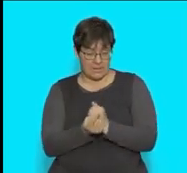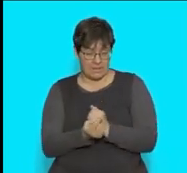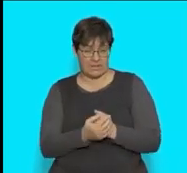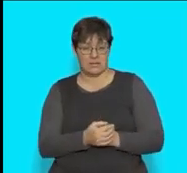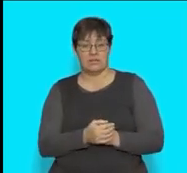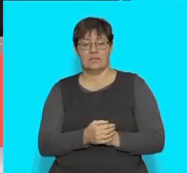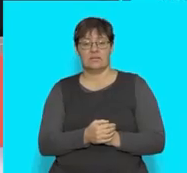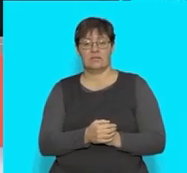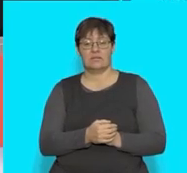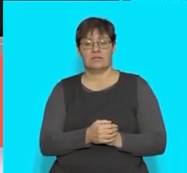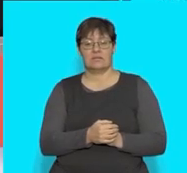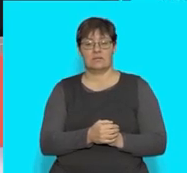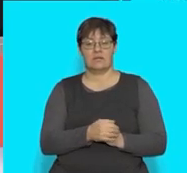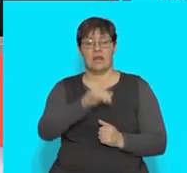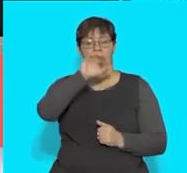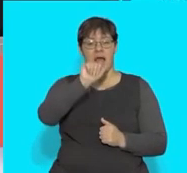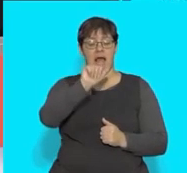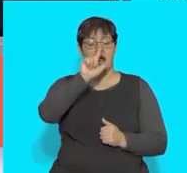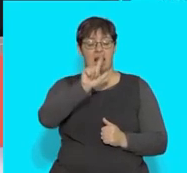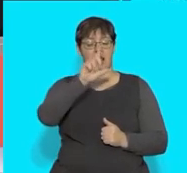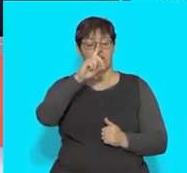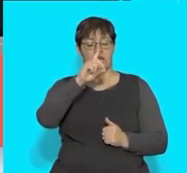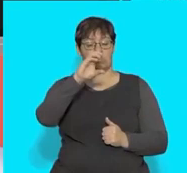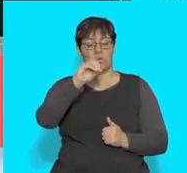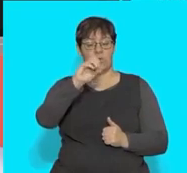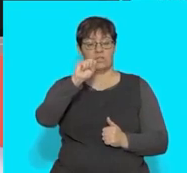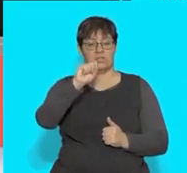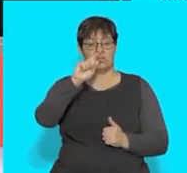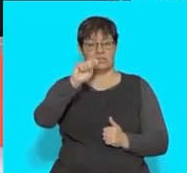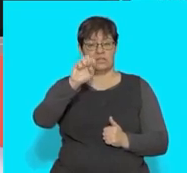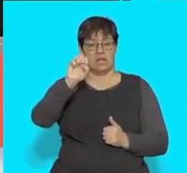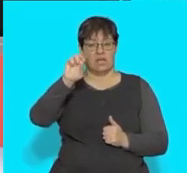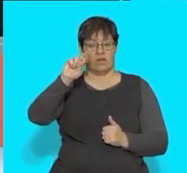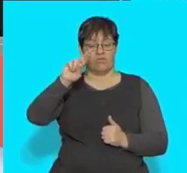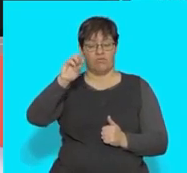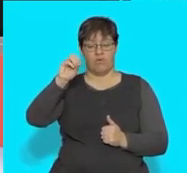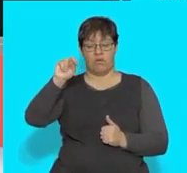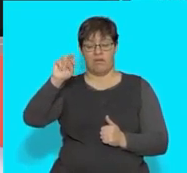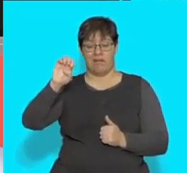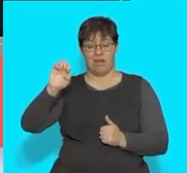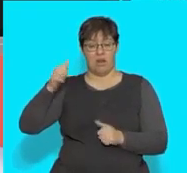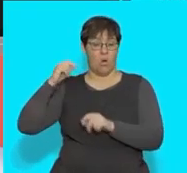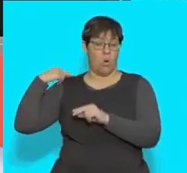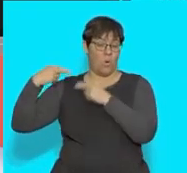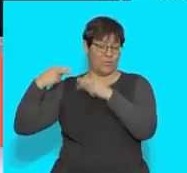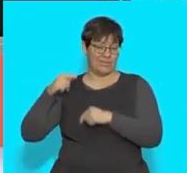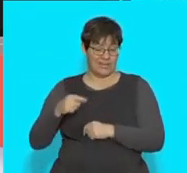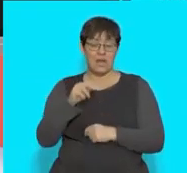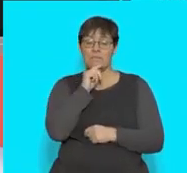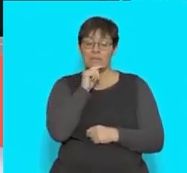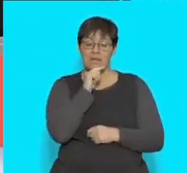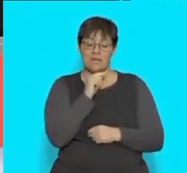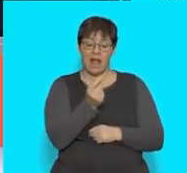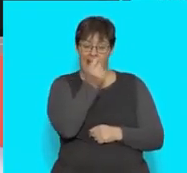is that the hormone aldosterone, right, hormone aldosterone, when we have too